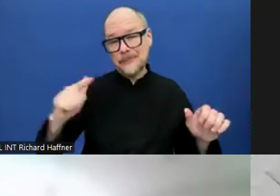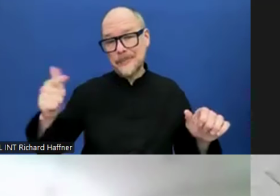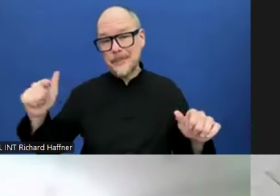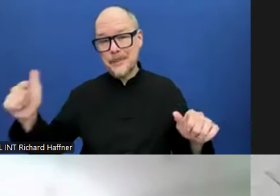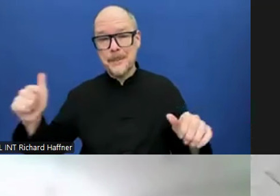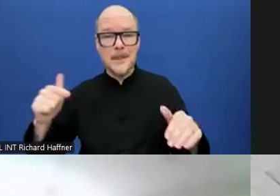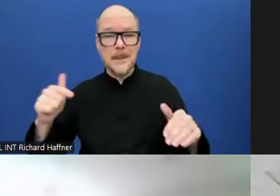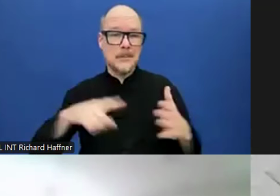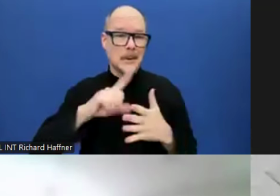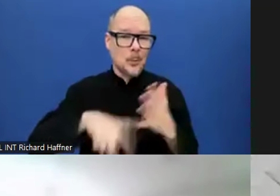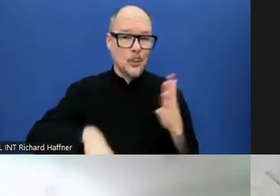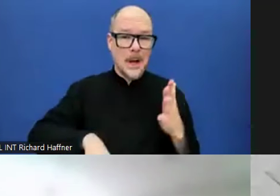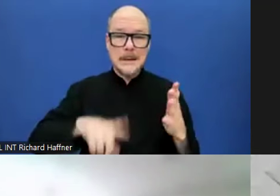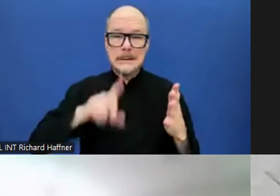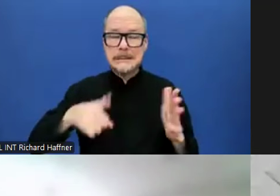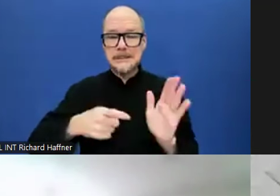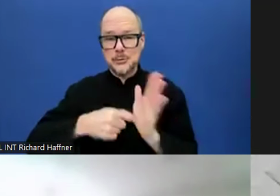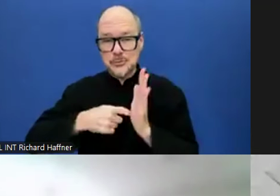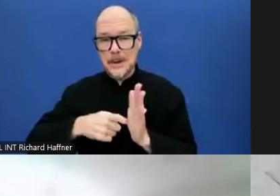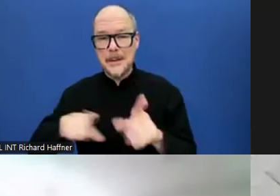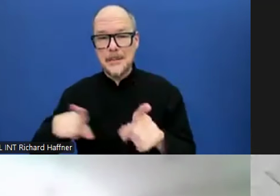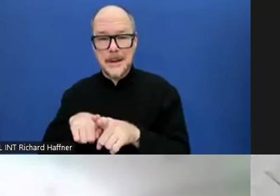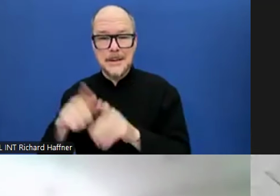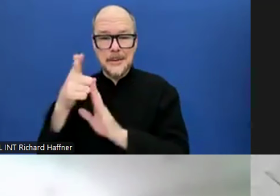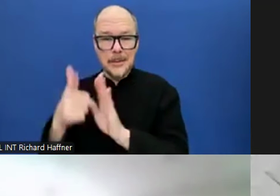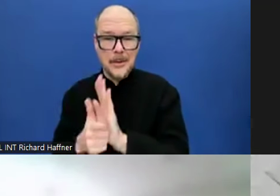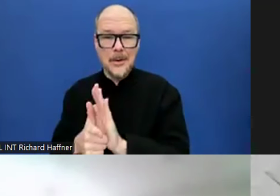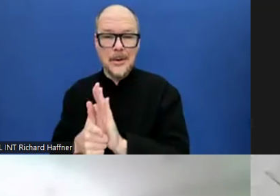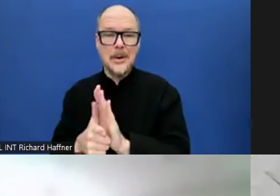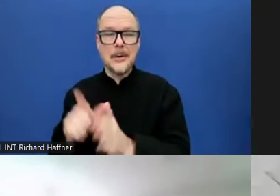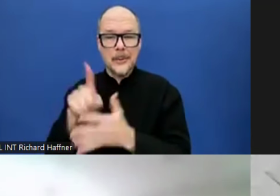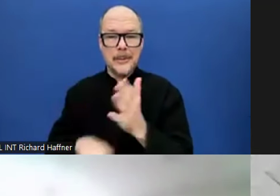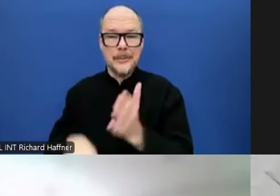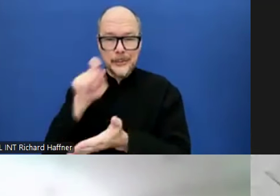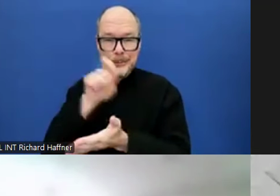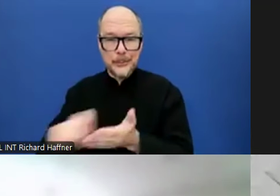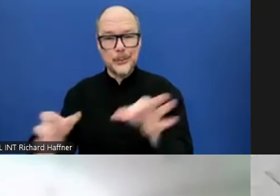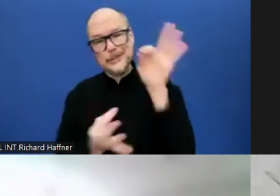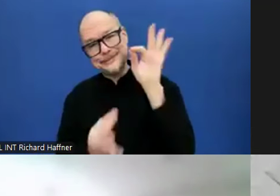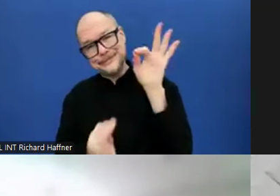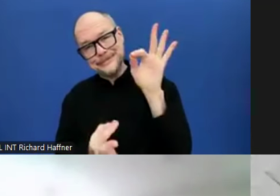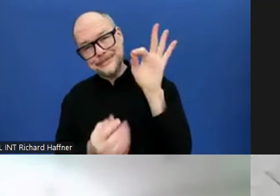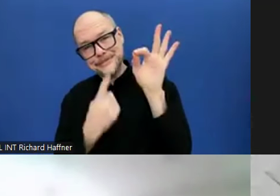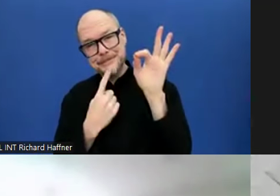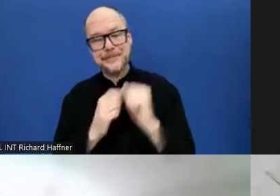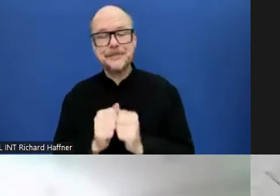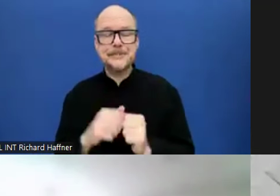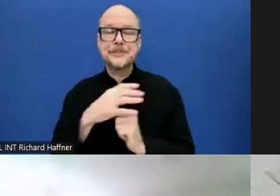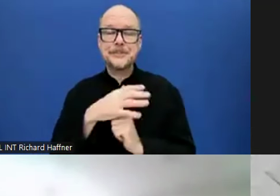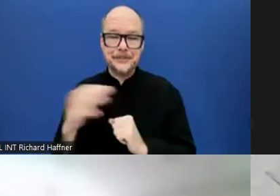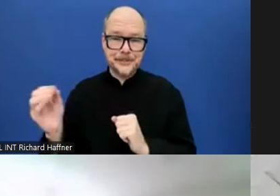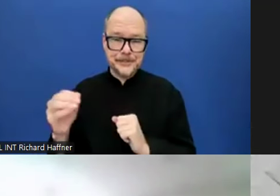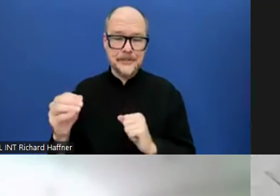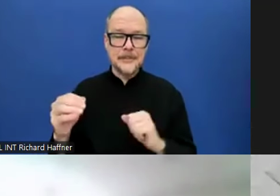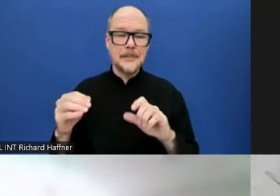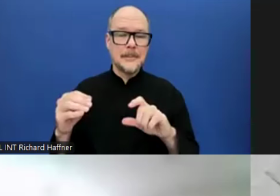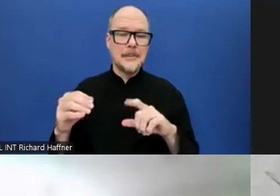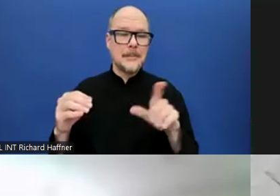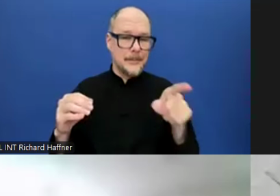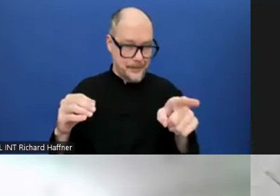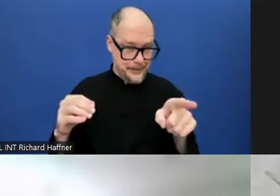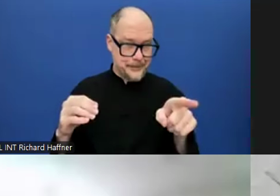what's prescribed as we know it, like what the rules are on paper, if you will, and a step certainly that is